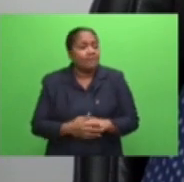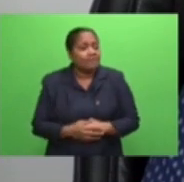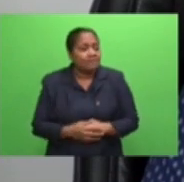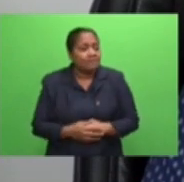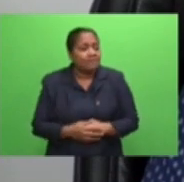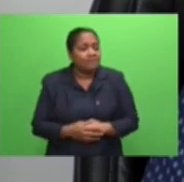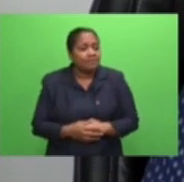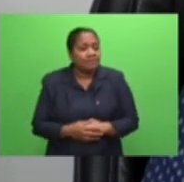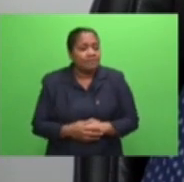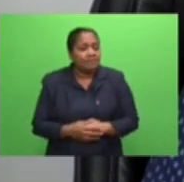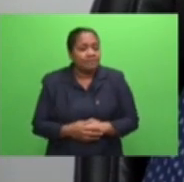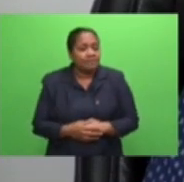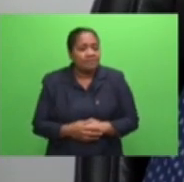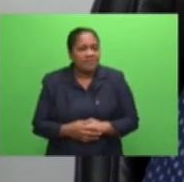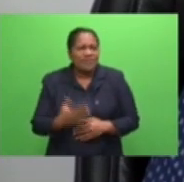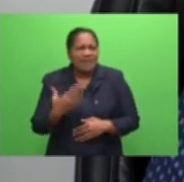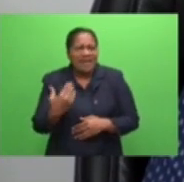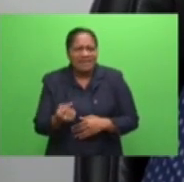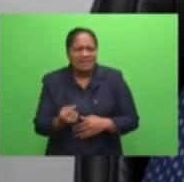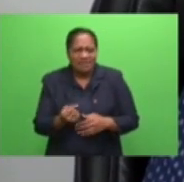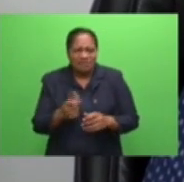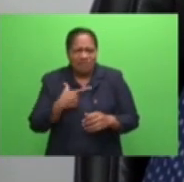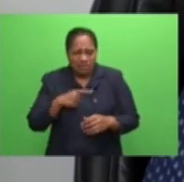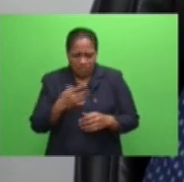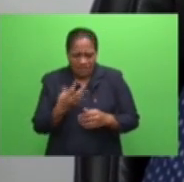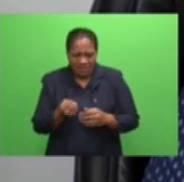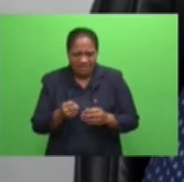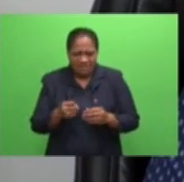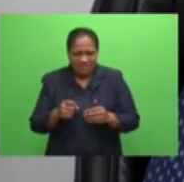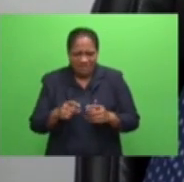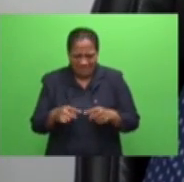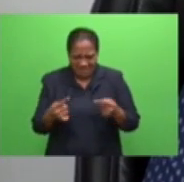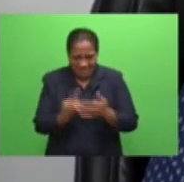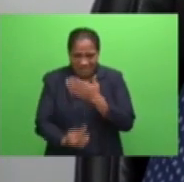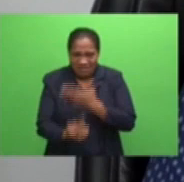current circumstances, there have been major